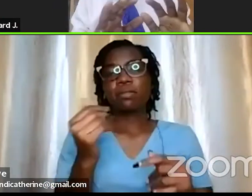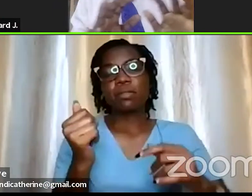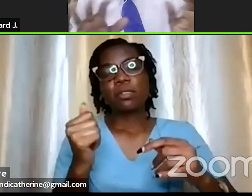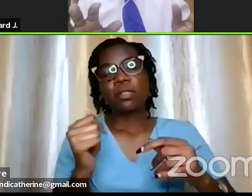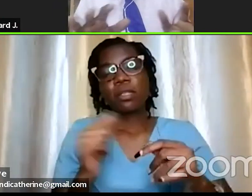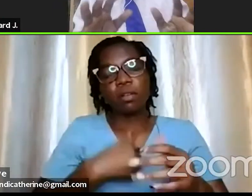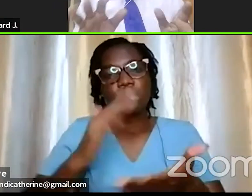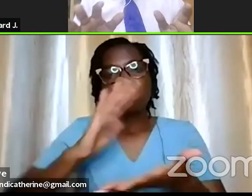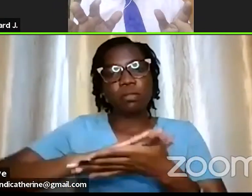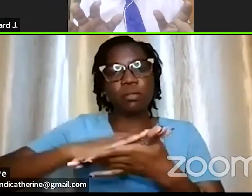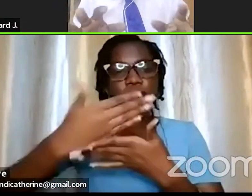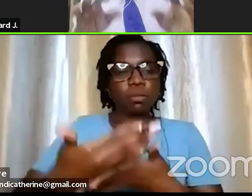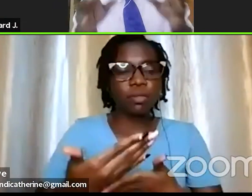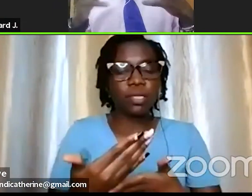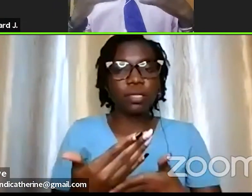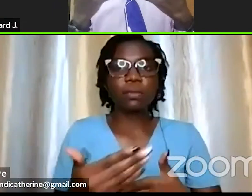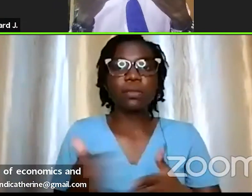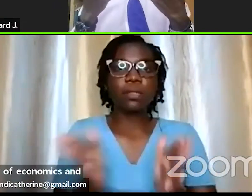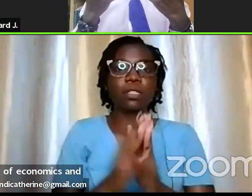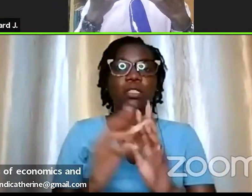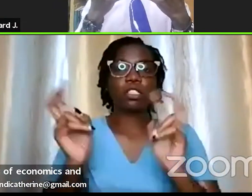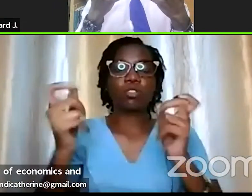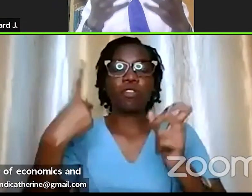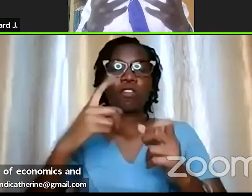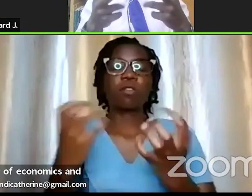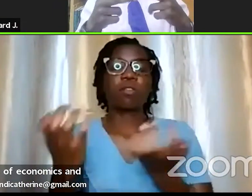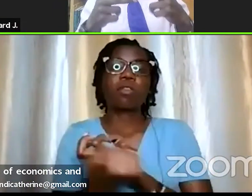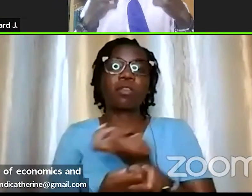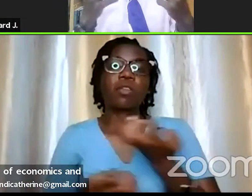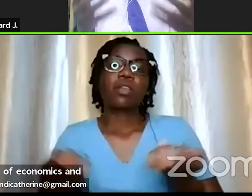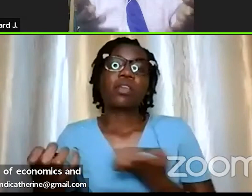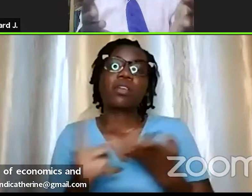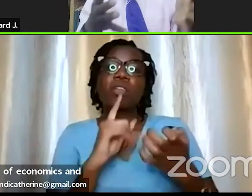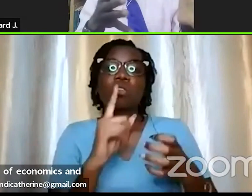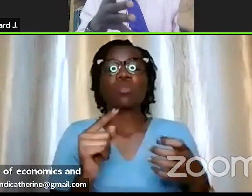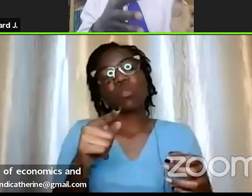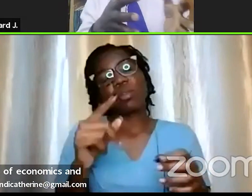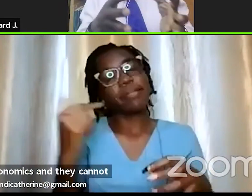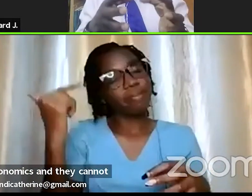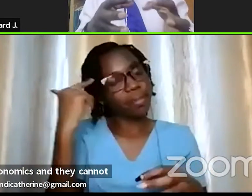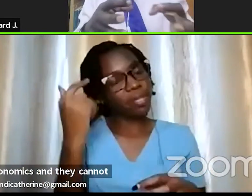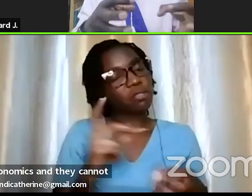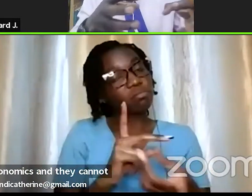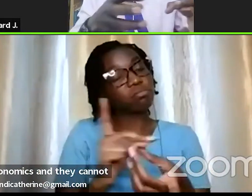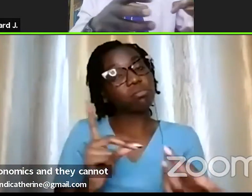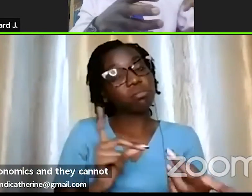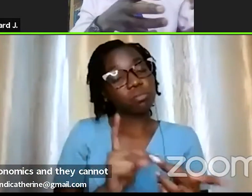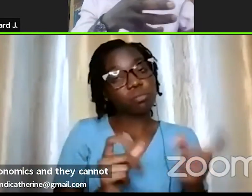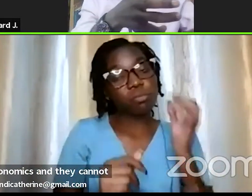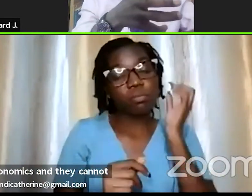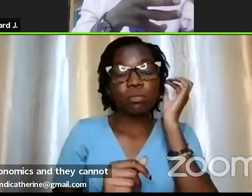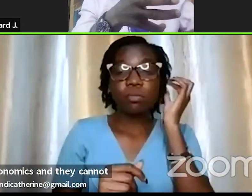laptops? Issues of ergonomics. And they cannot be able to think strategically. They cannot be able to